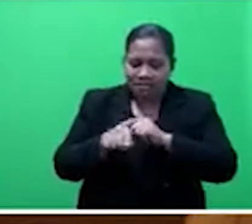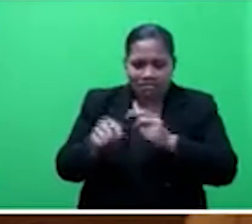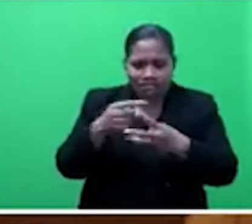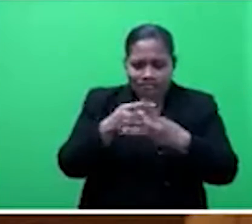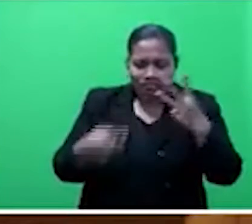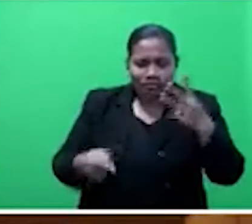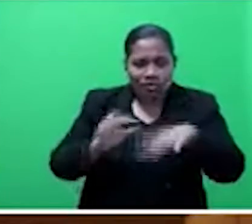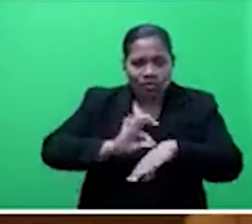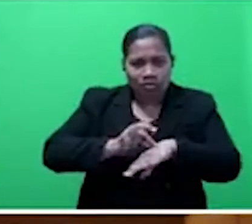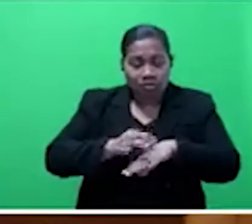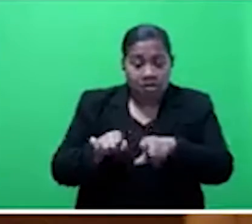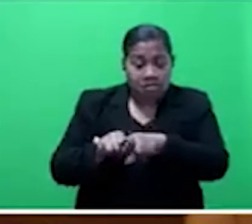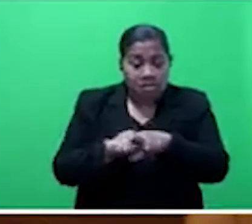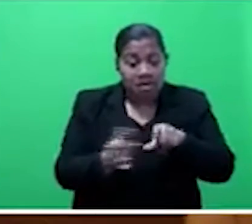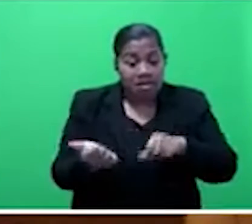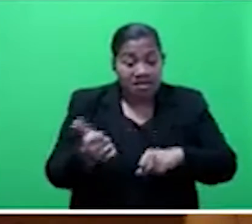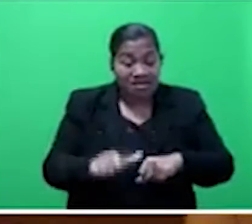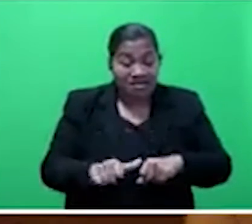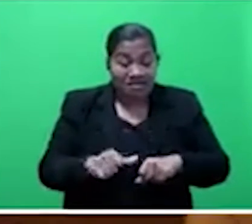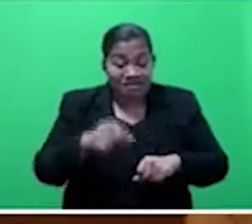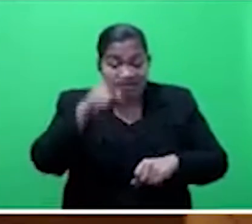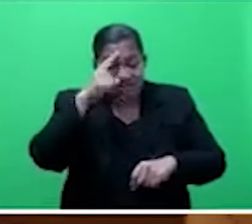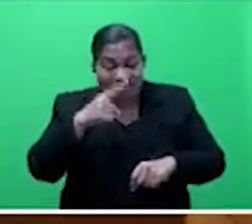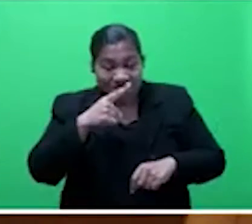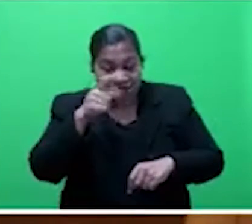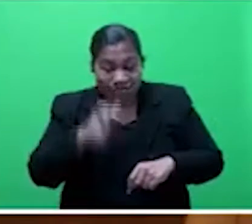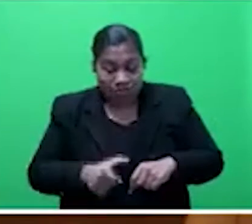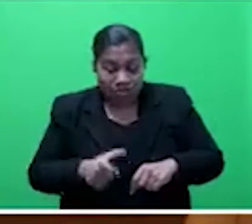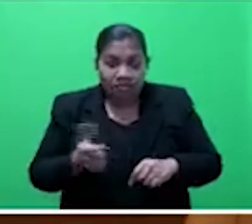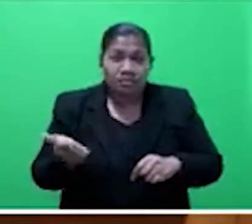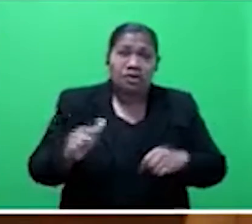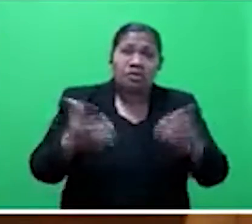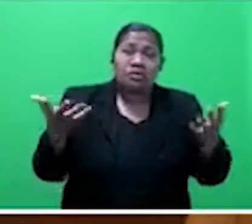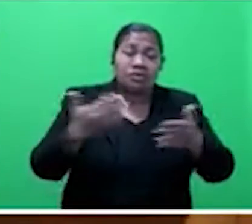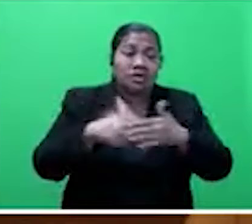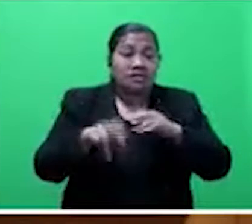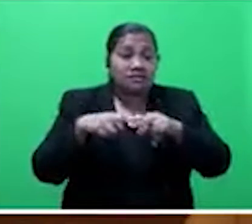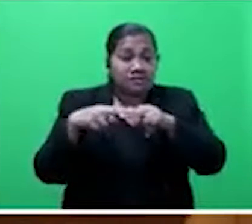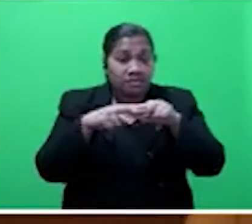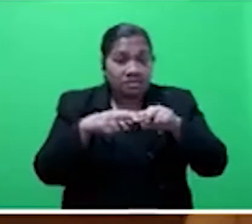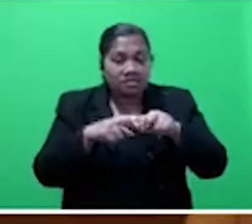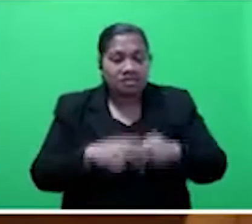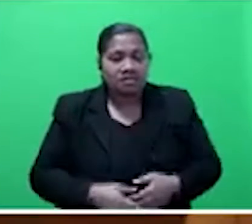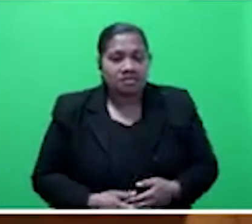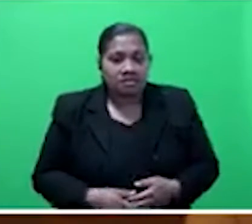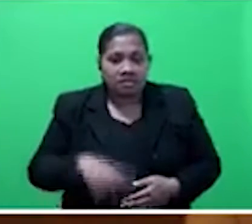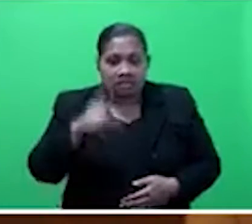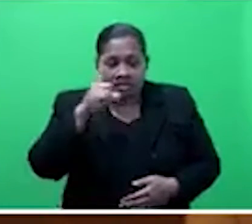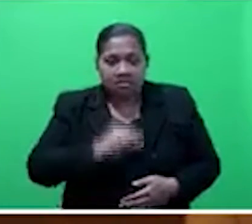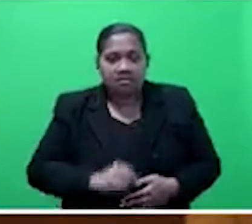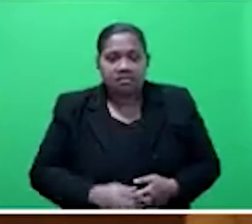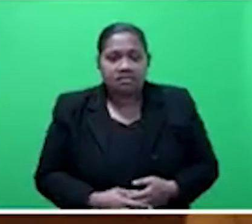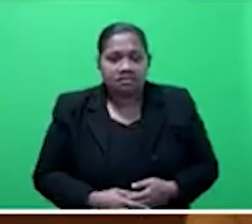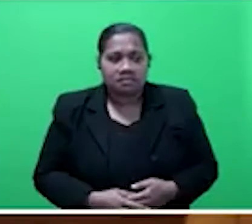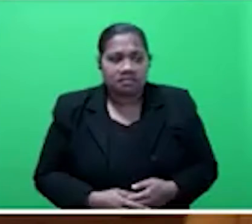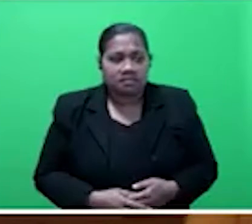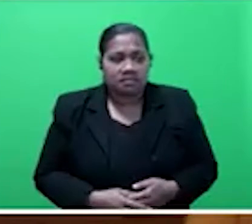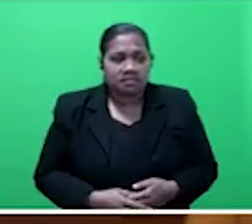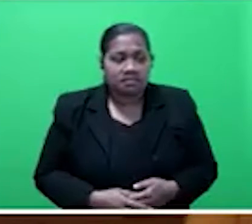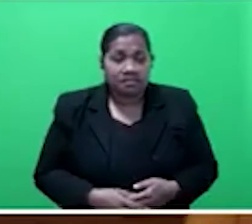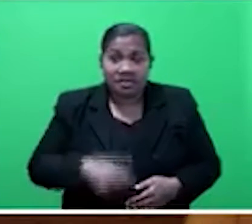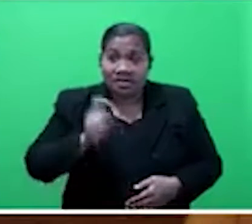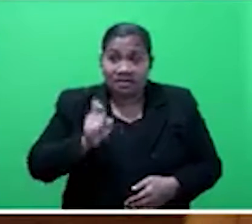that any patient from anywhere in Fiji can be evacuated to one of these three hospitals if they need